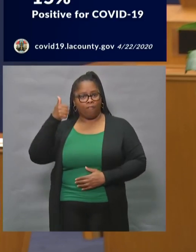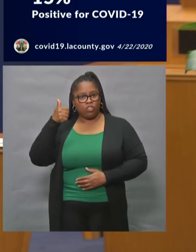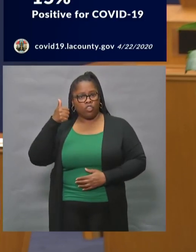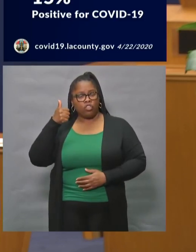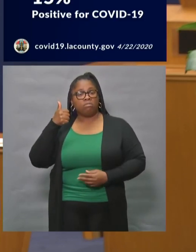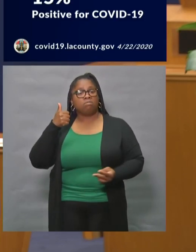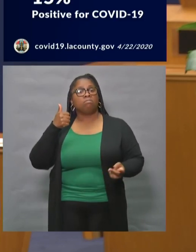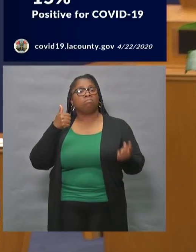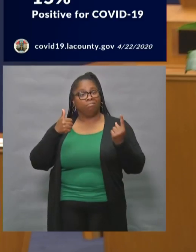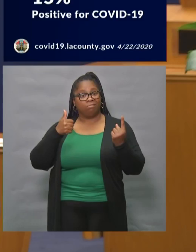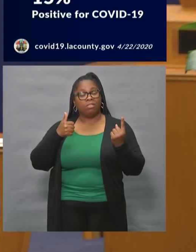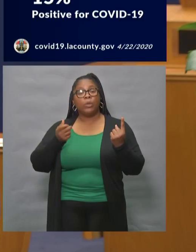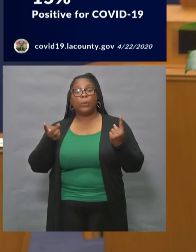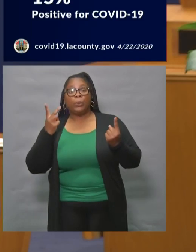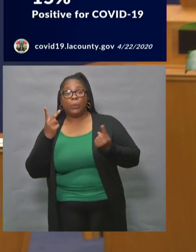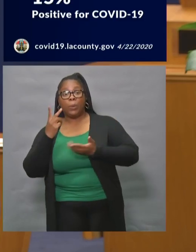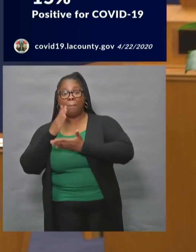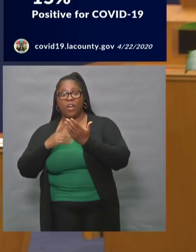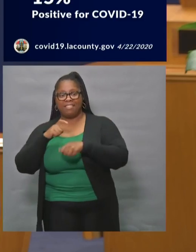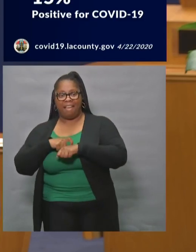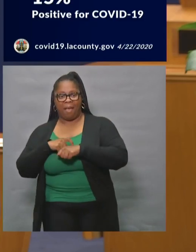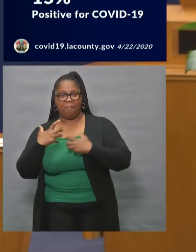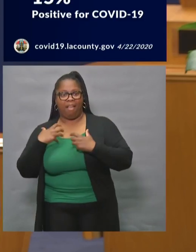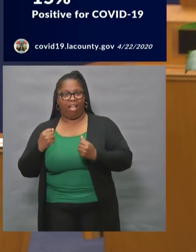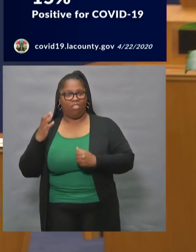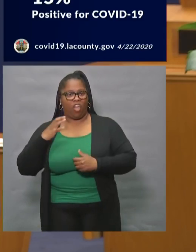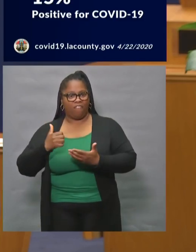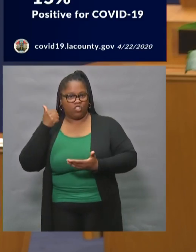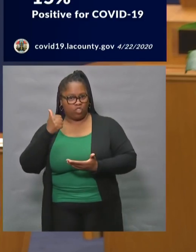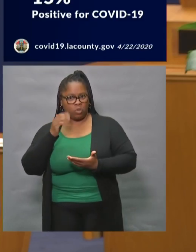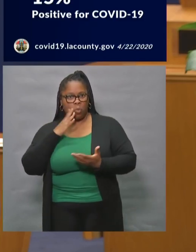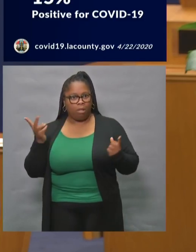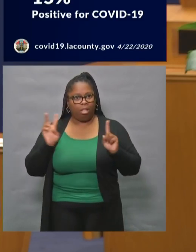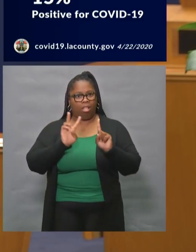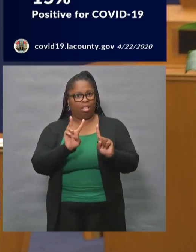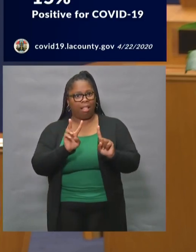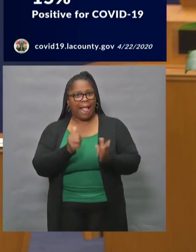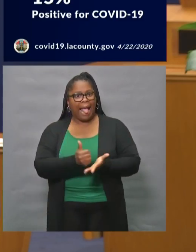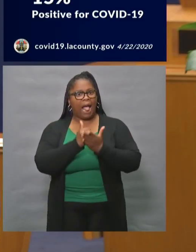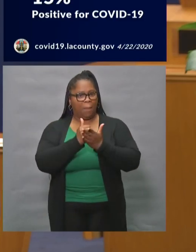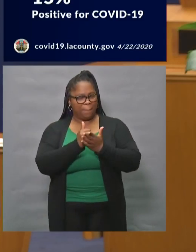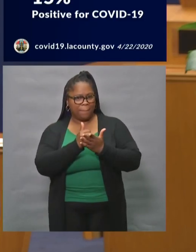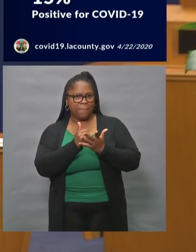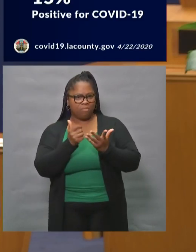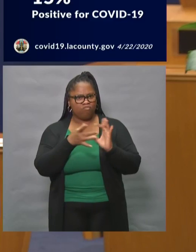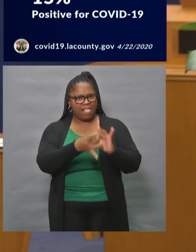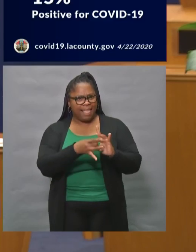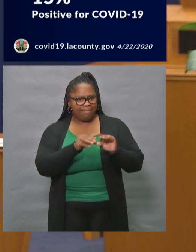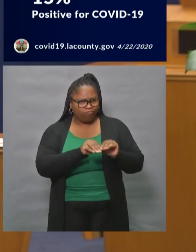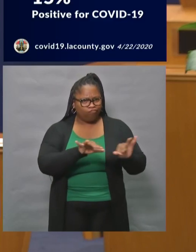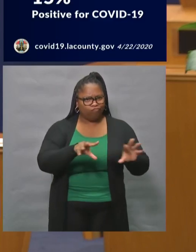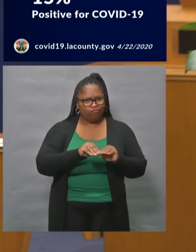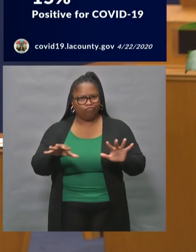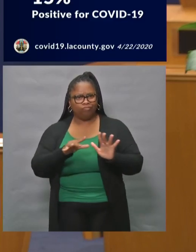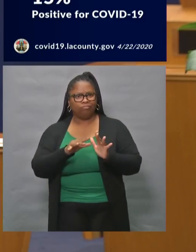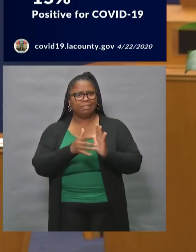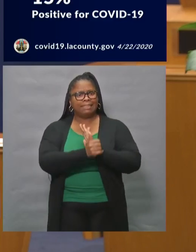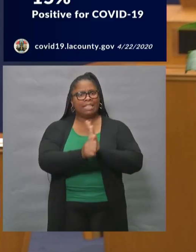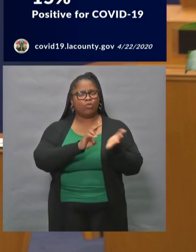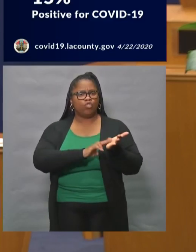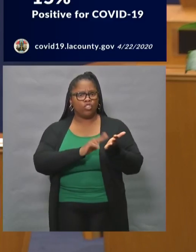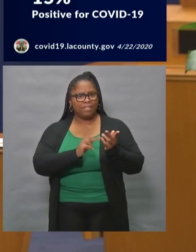will be assisting the Department of Public Health with outbreaks that are happening at our skilled nursing facilities. And in particular, they're going to be training